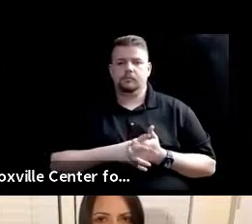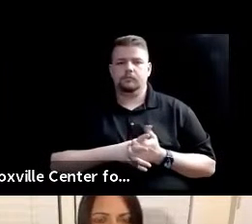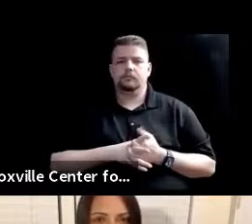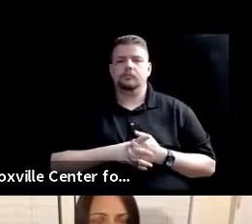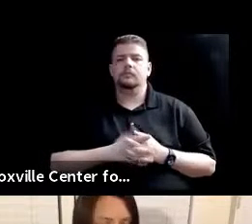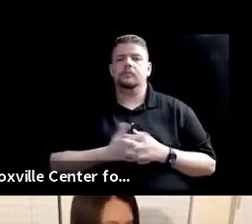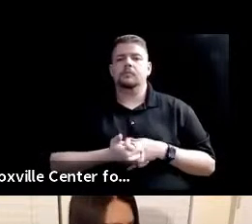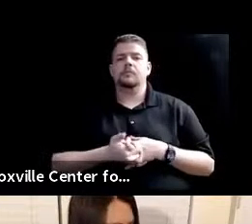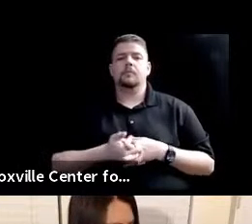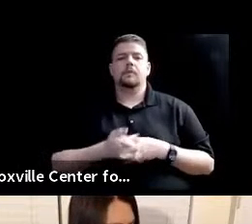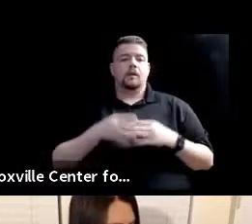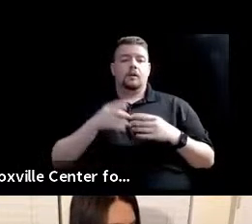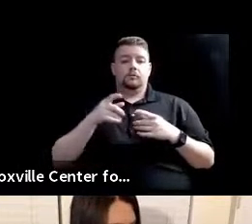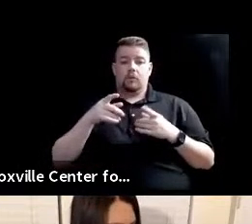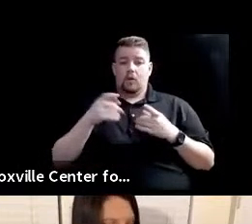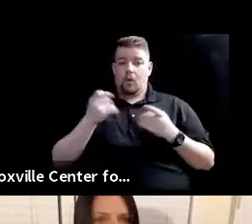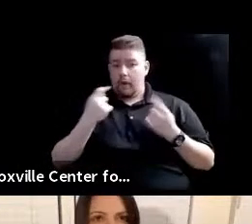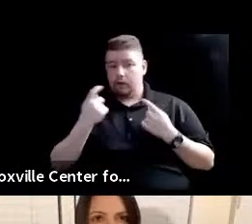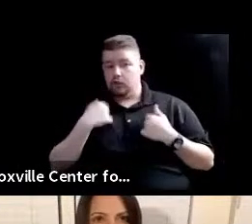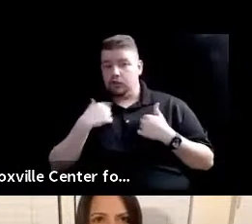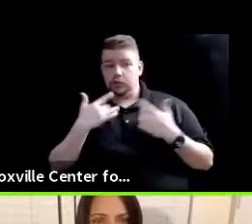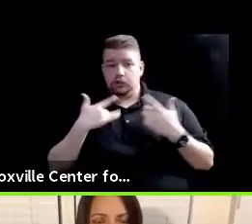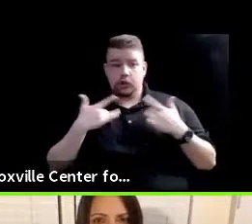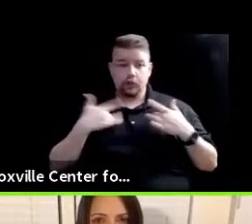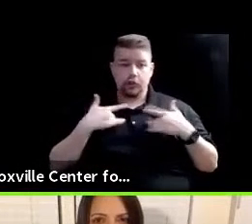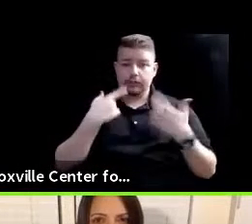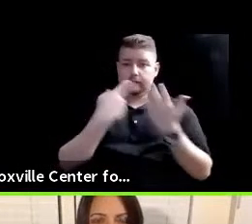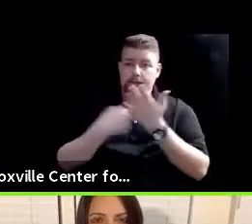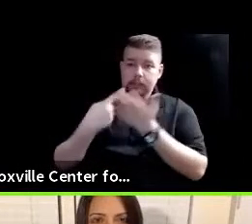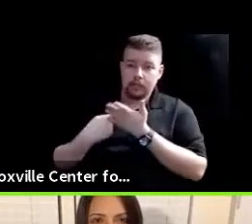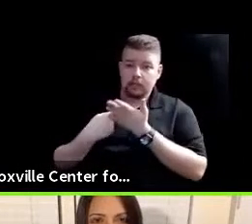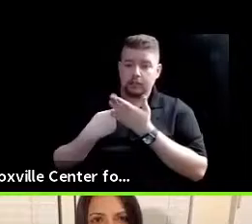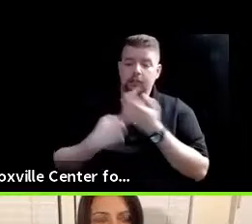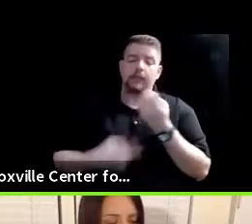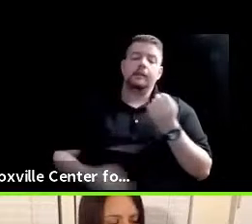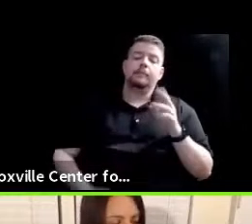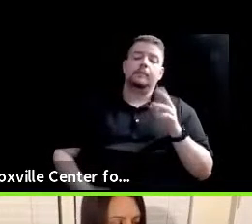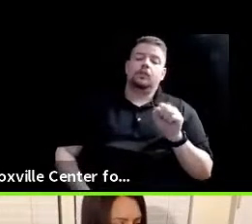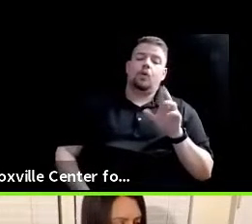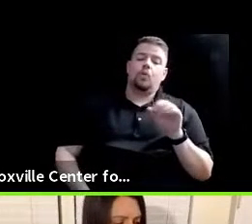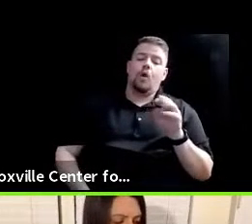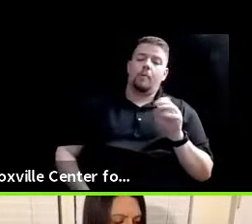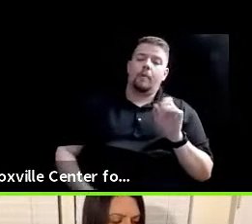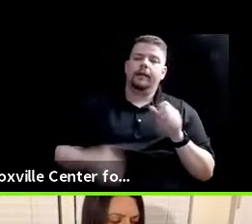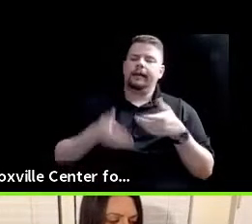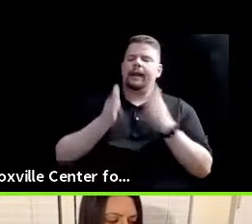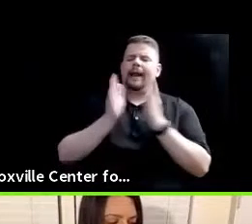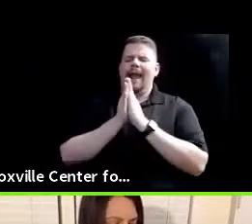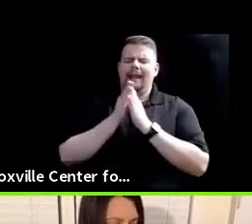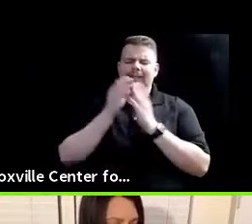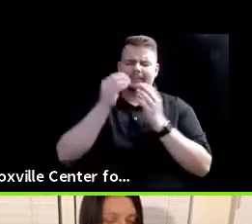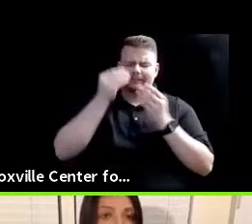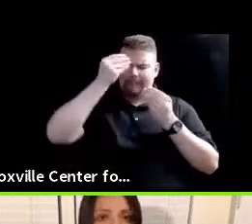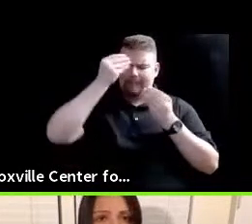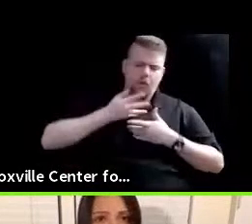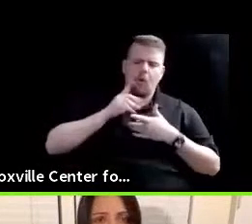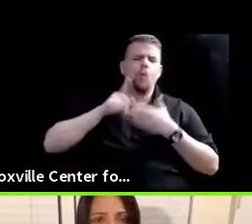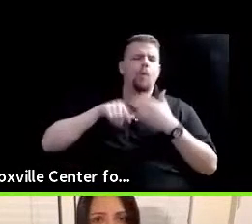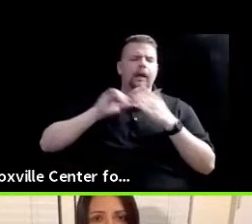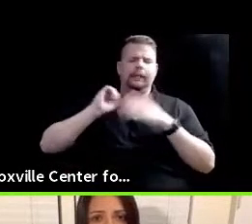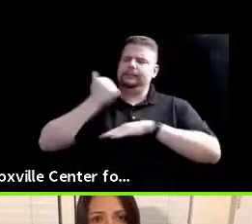Any questions, concerns, discussion? May I ask, please, for somebody to educate me what's been in